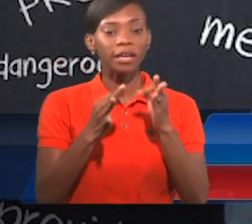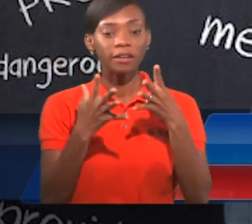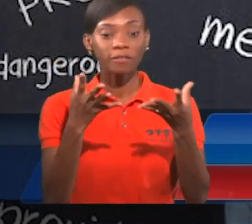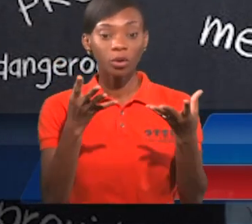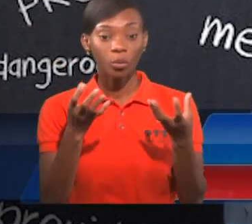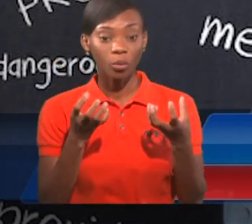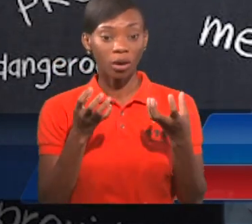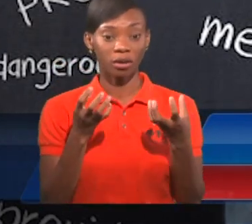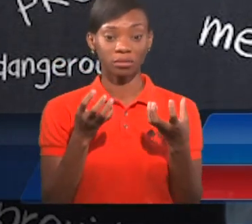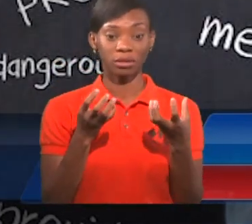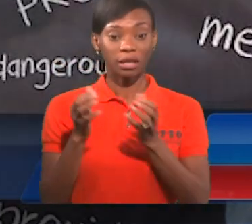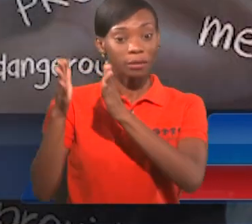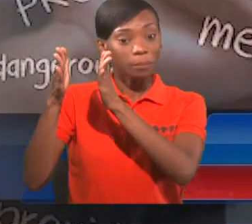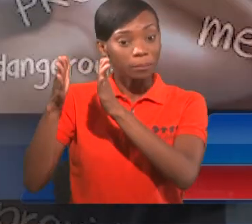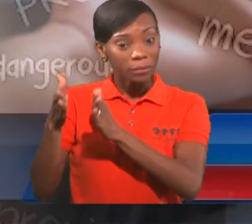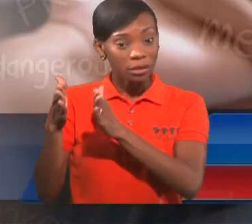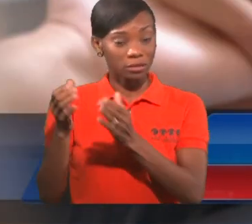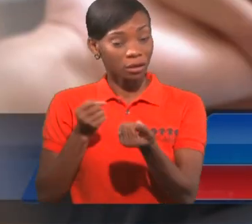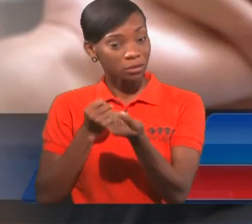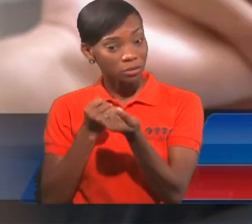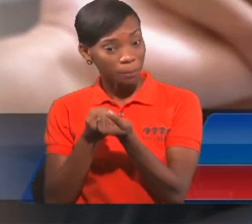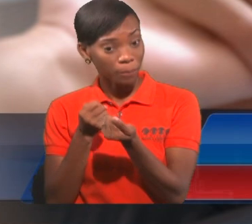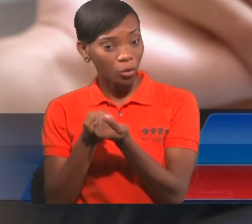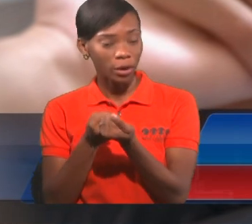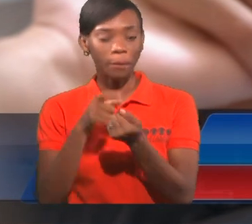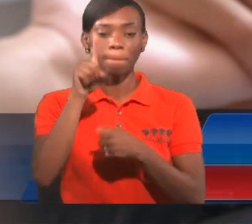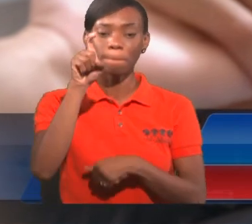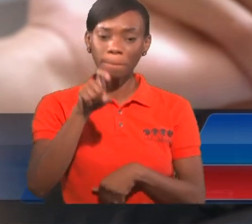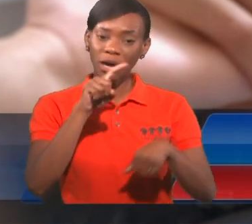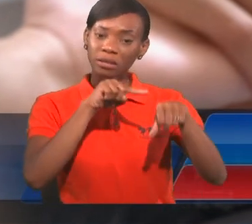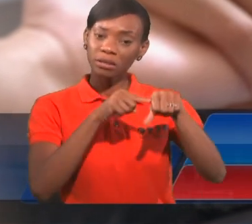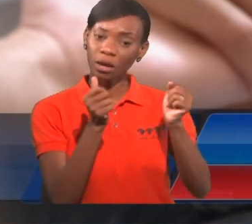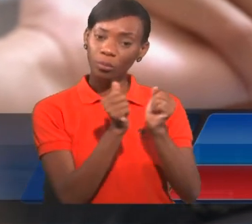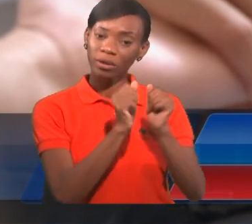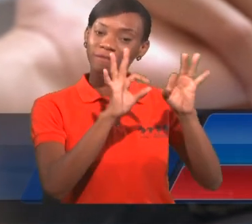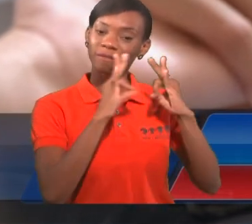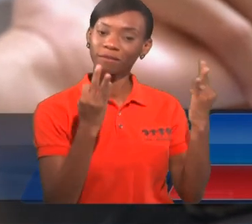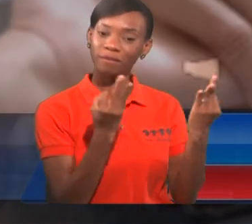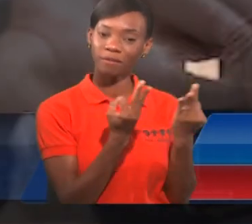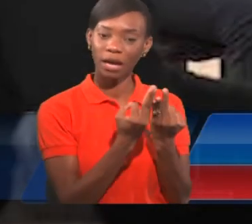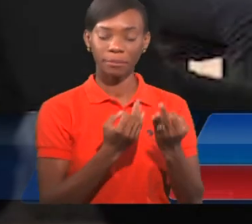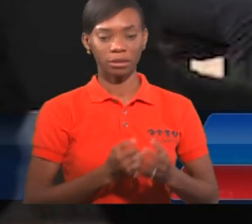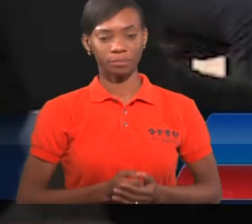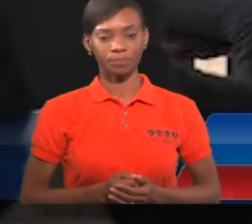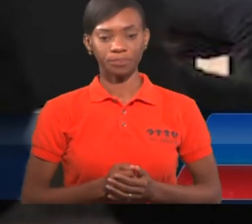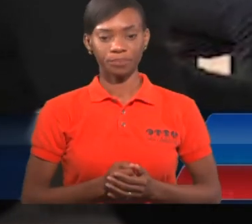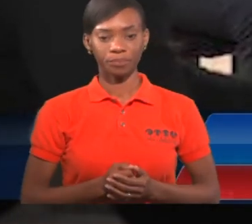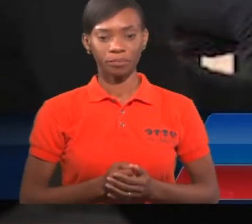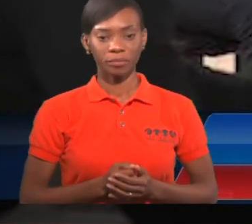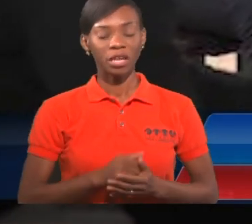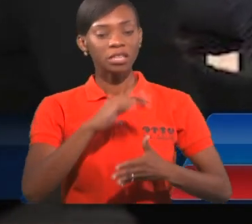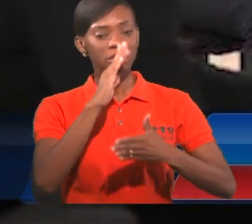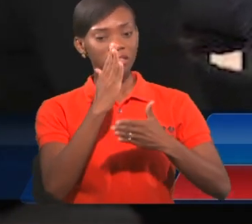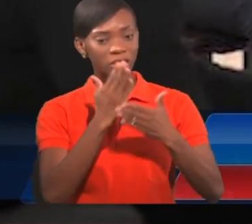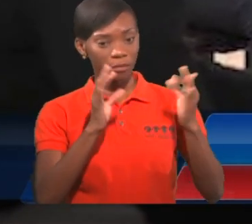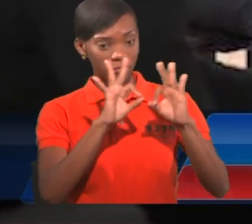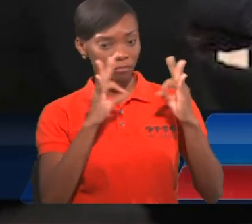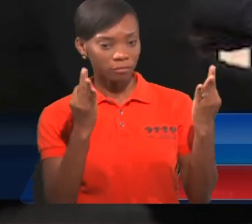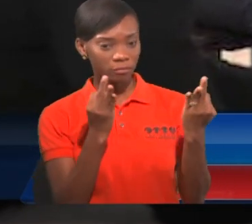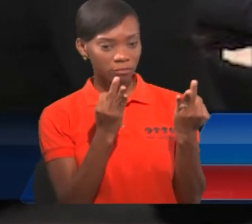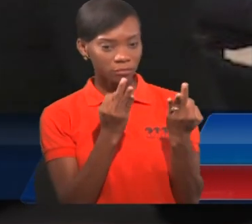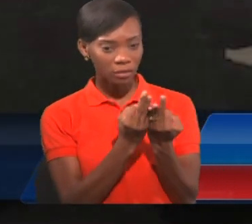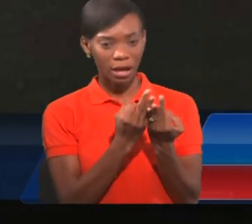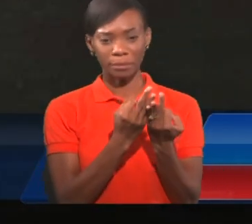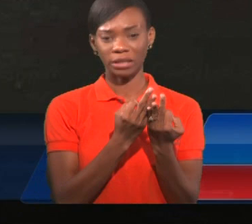support is you. It starts with you as well. In some instances, families rely solely on care from rehabilitation facilities.